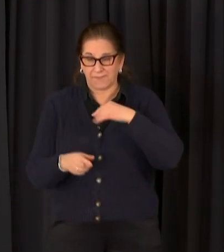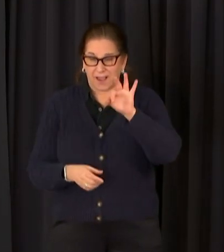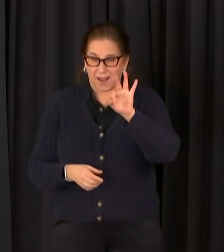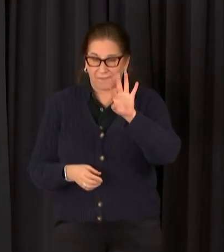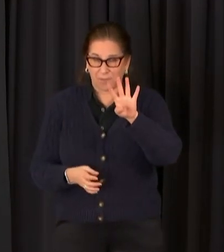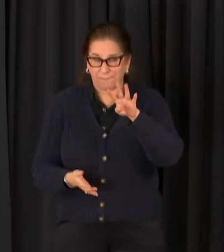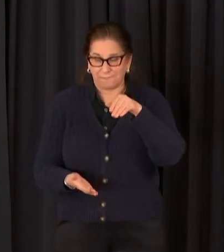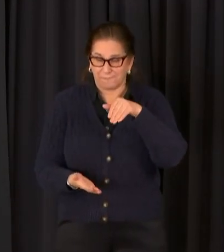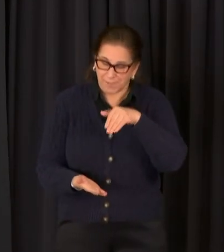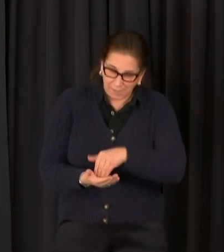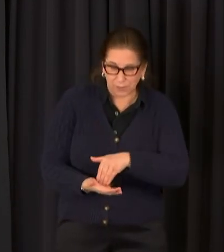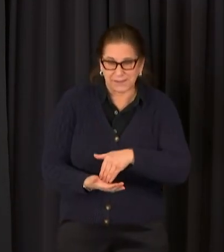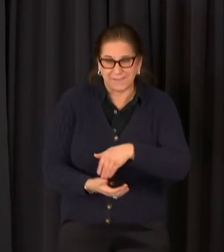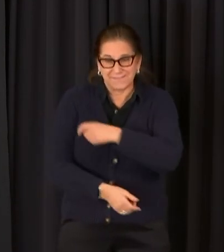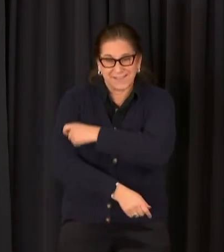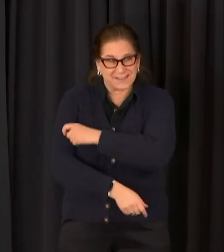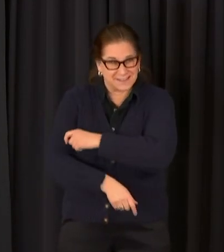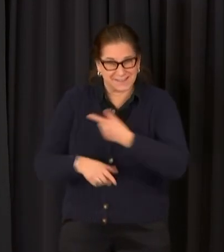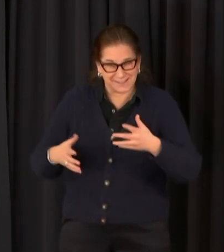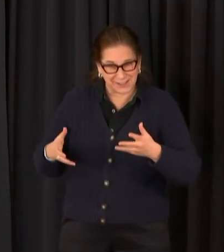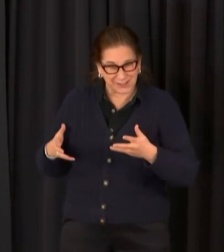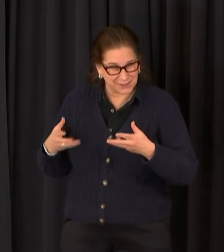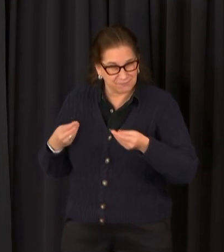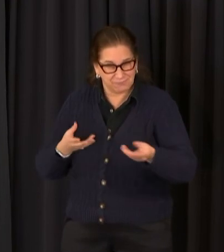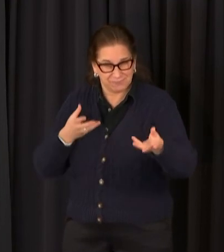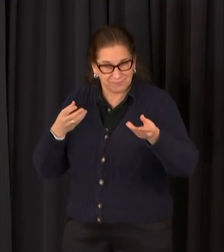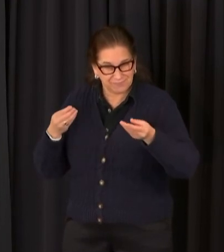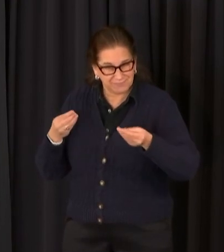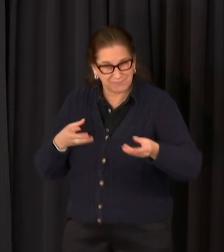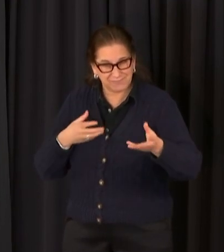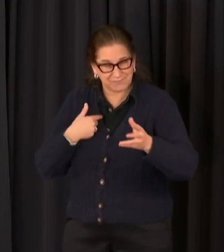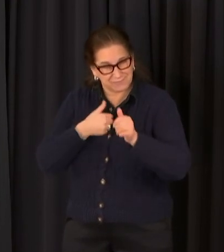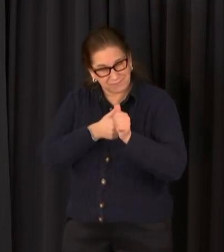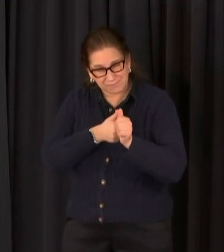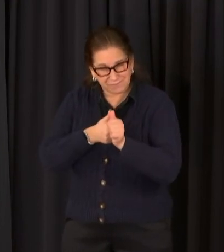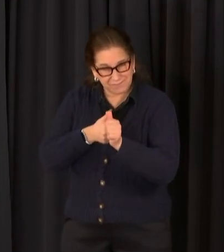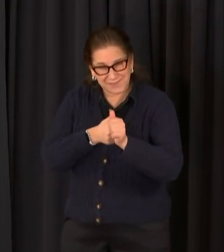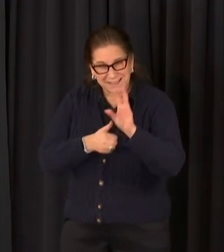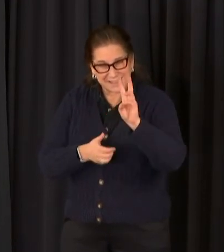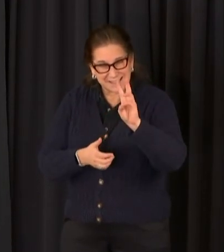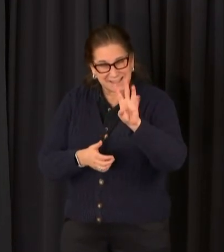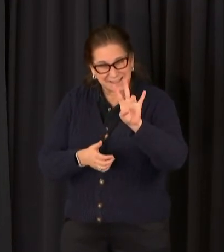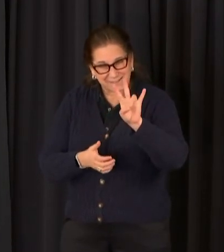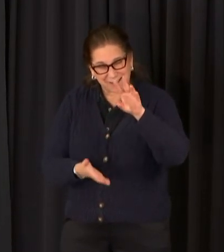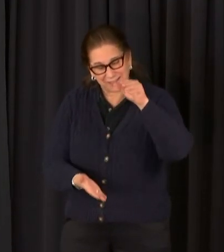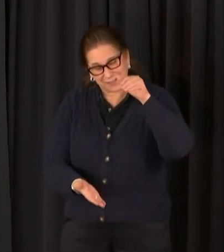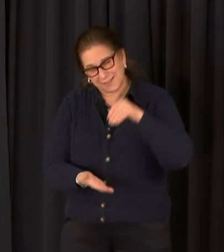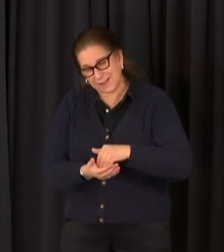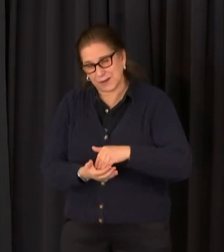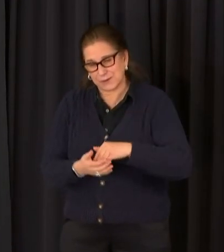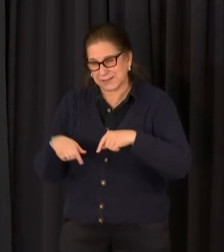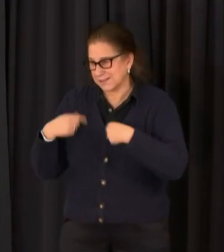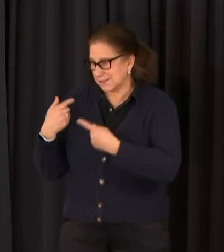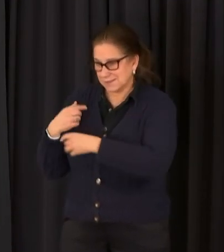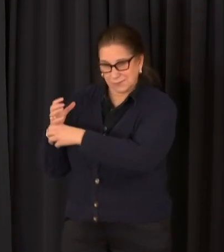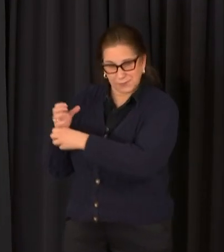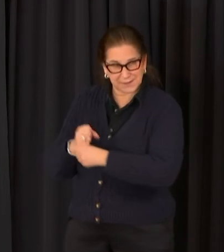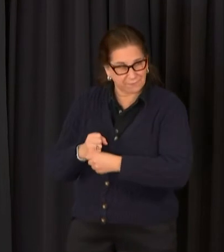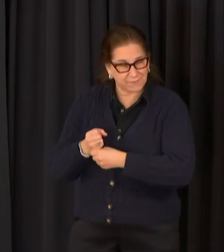doses. Our system is tracking that 67,000 doses have been delivered, though we